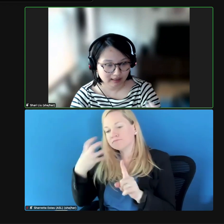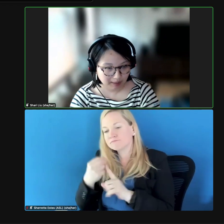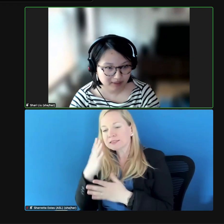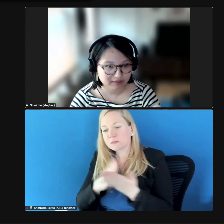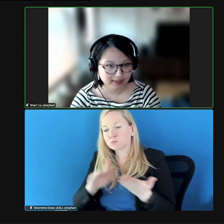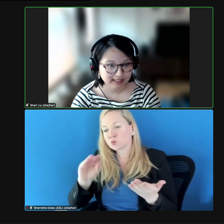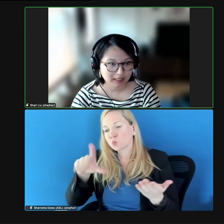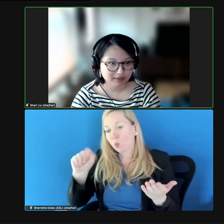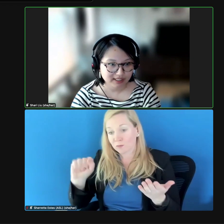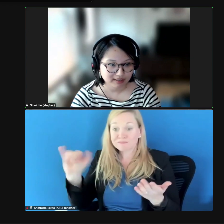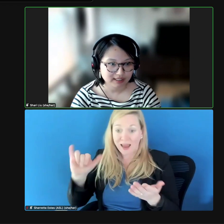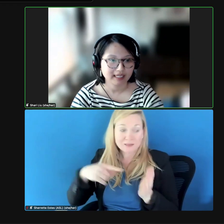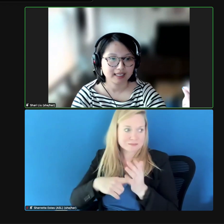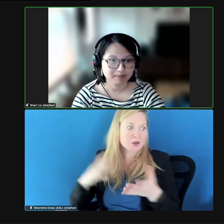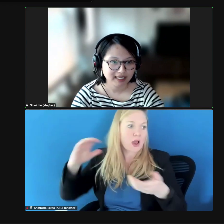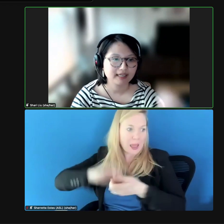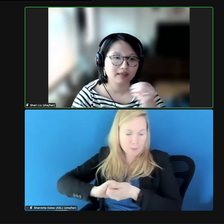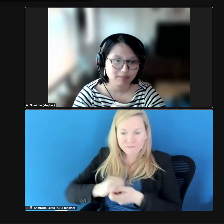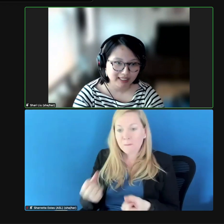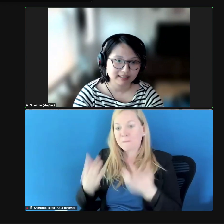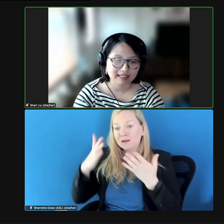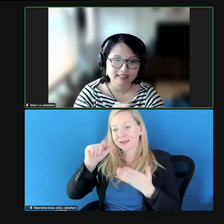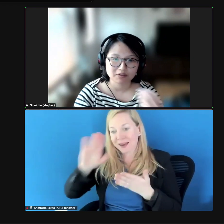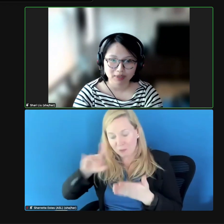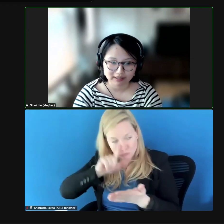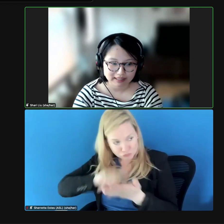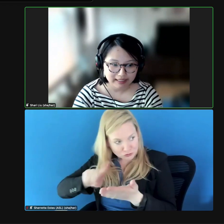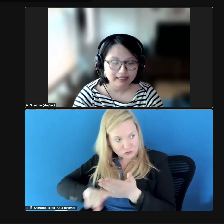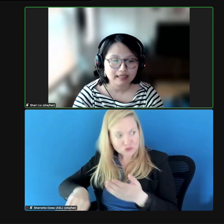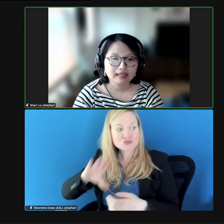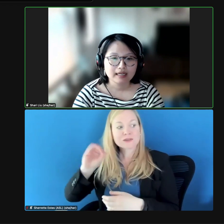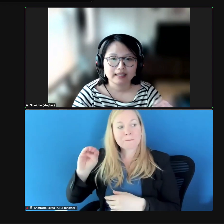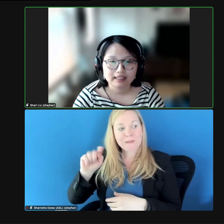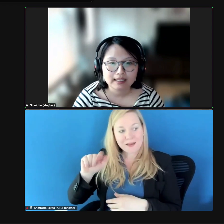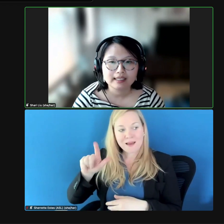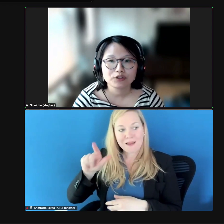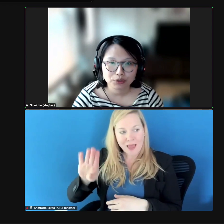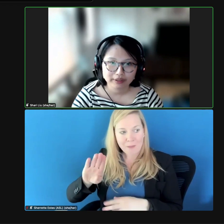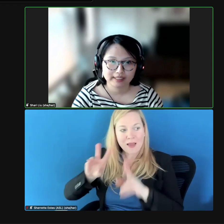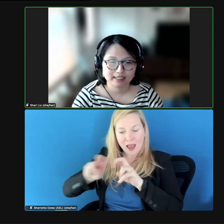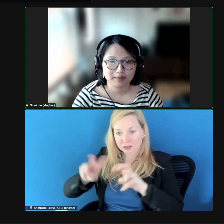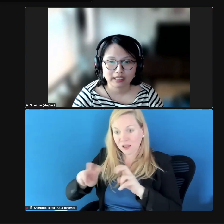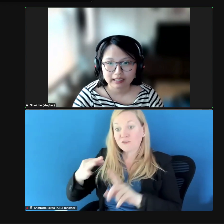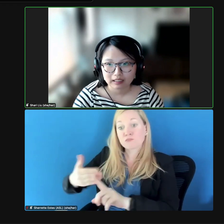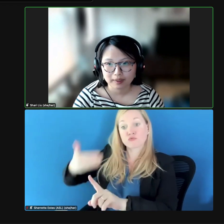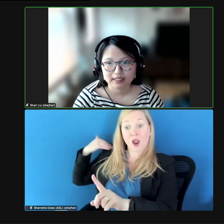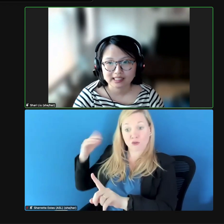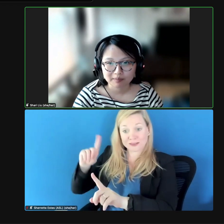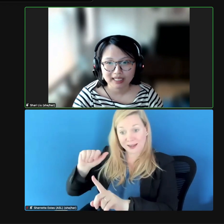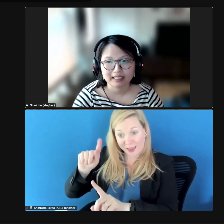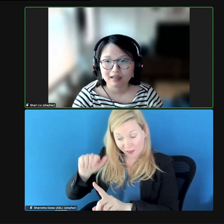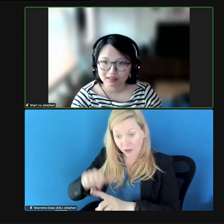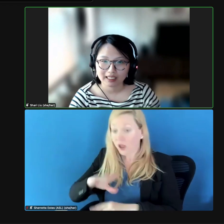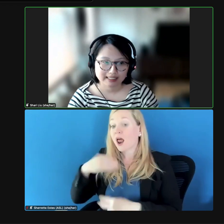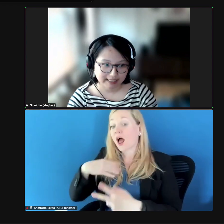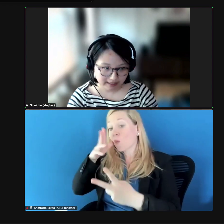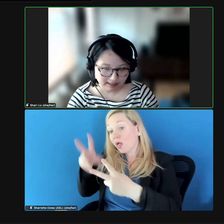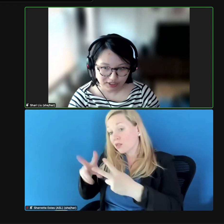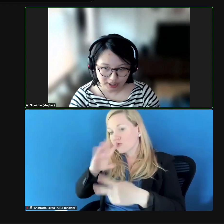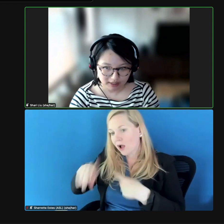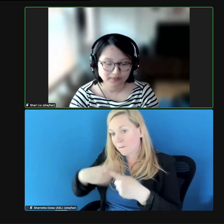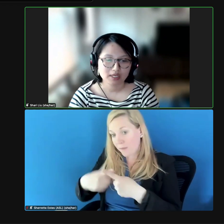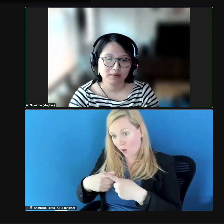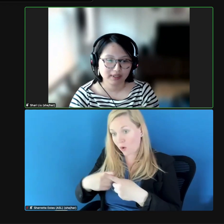including collaborative multi-lab research and meta and mega-analysis of prior data. And the key two things I'll be talking about is combining online